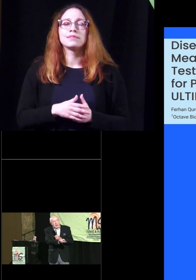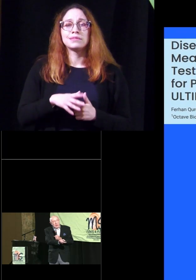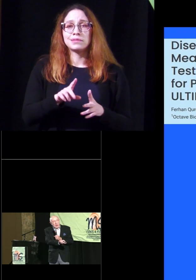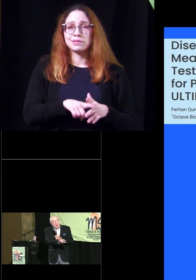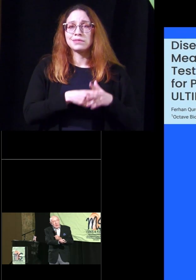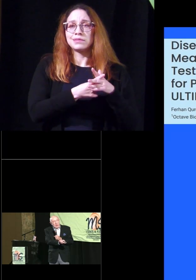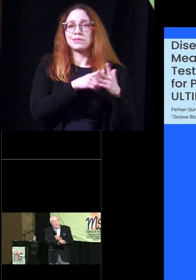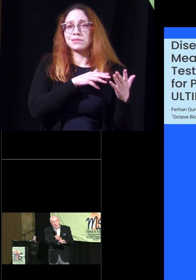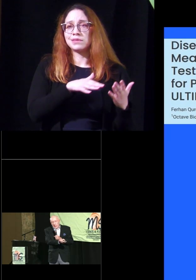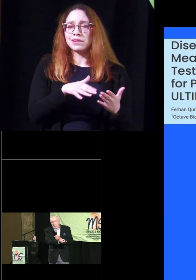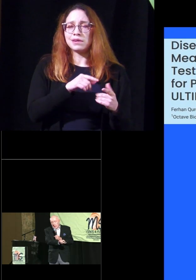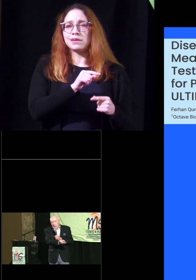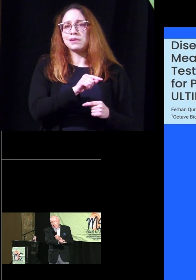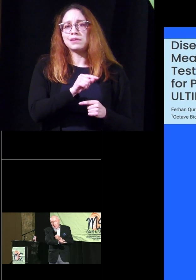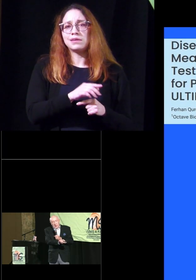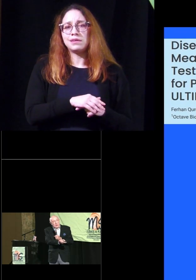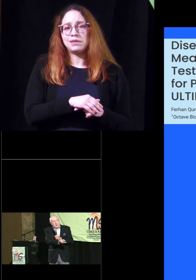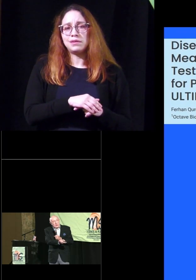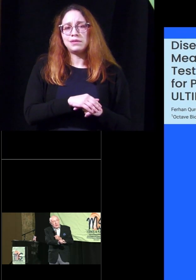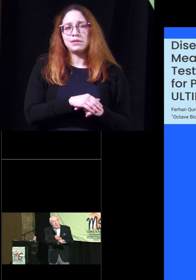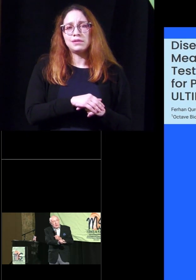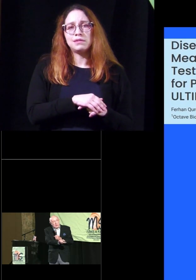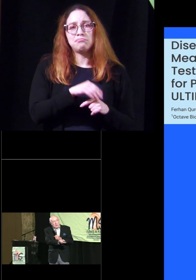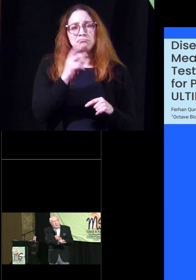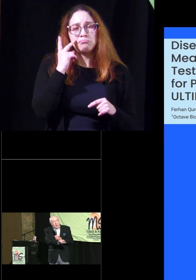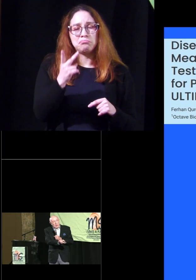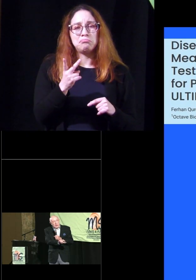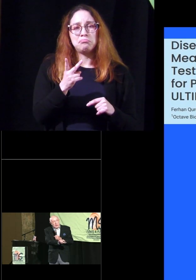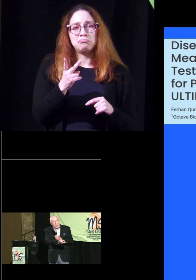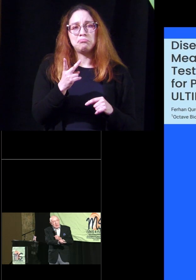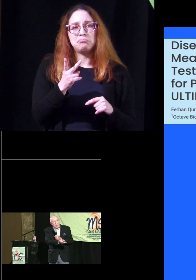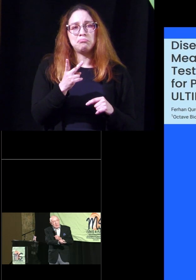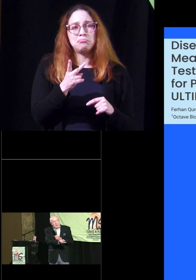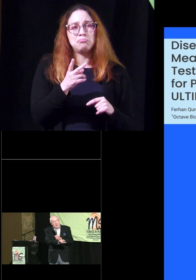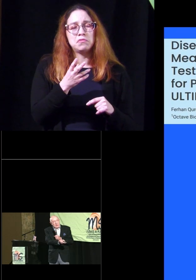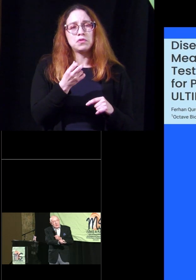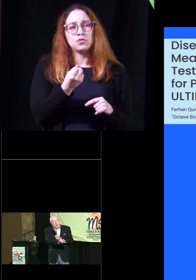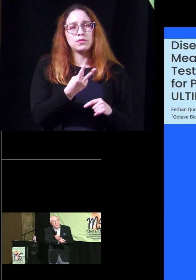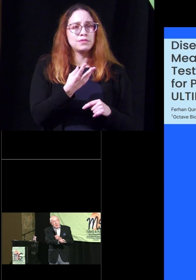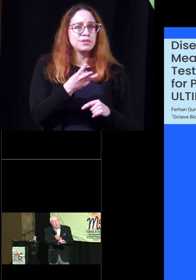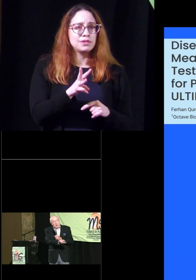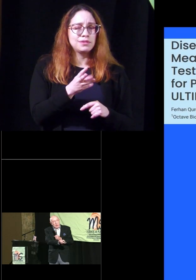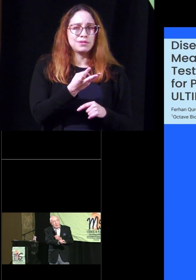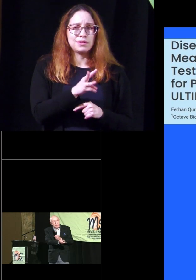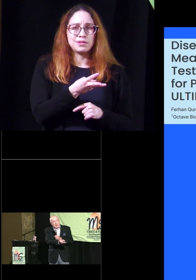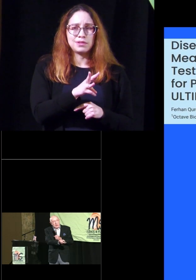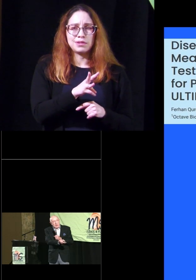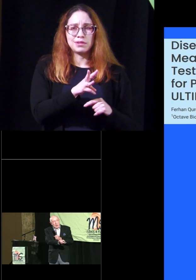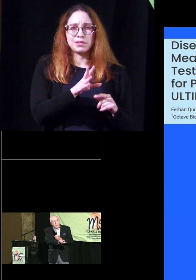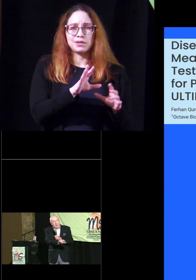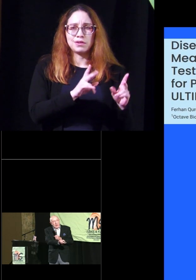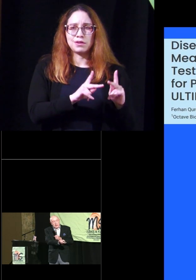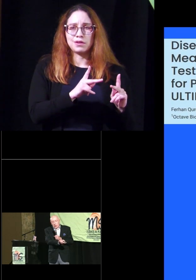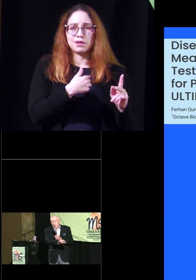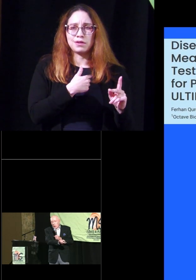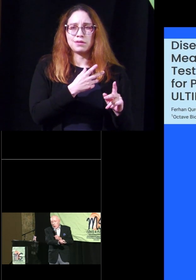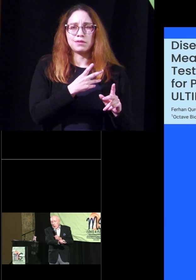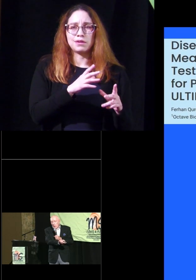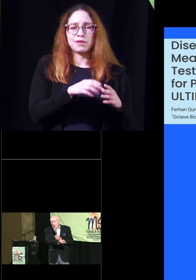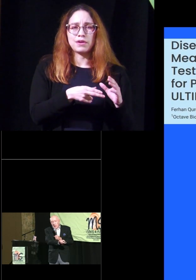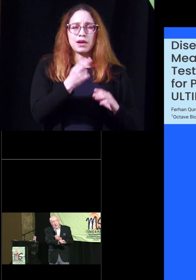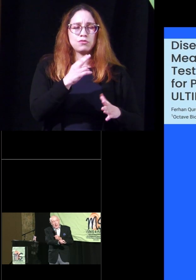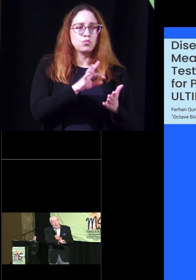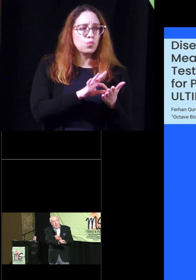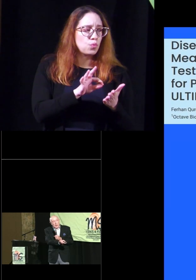of the study over here, you can see that 16 out of these 21 patients had a moderate or high